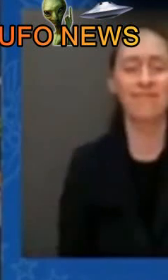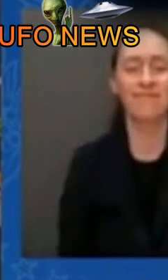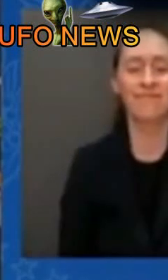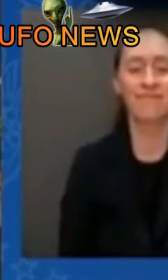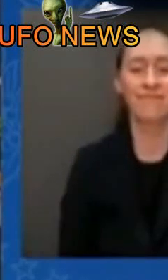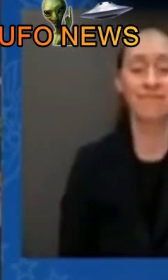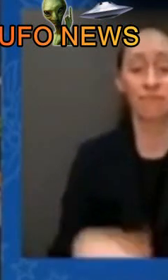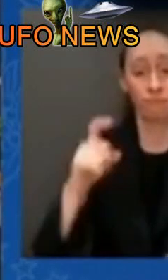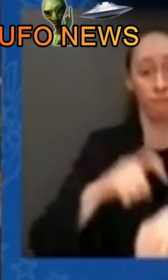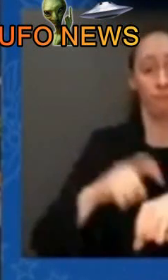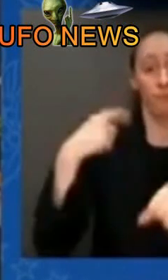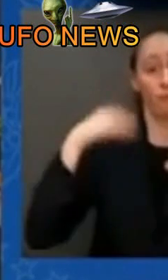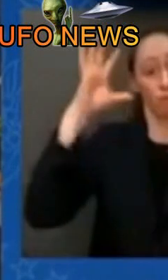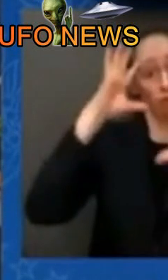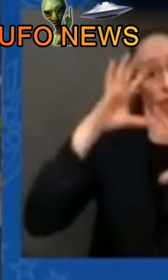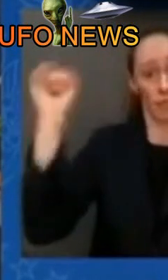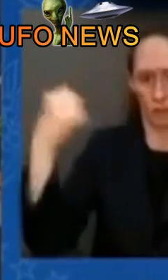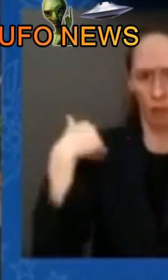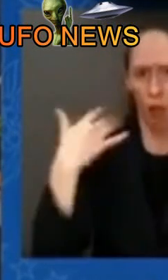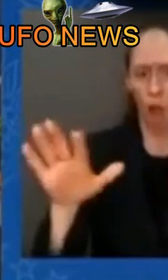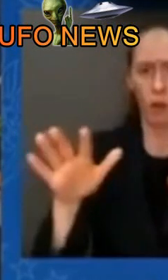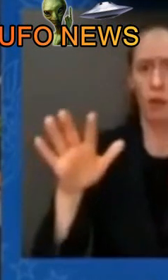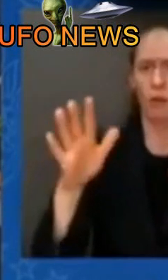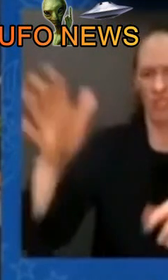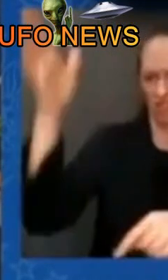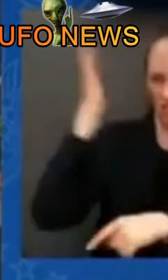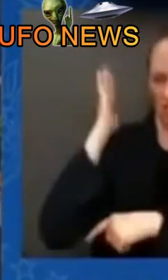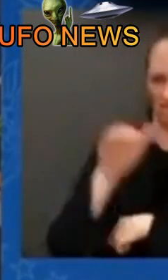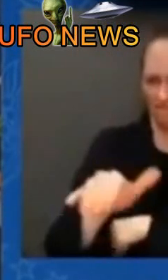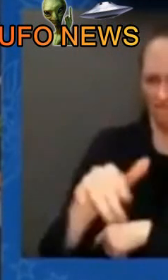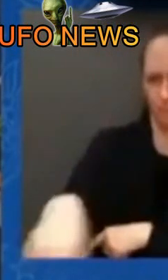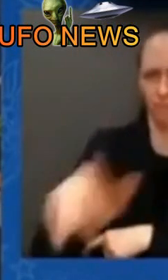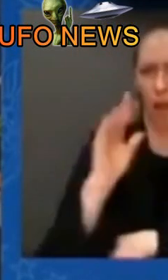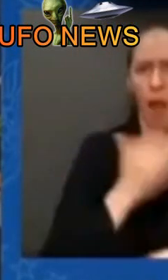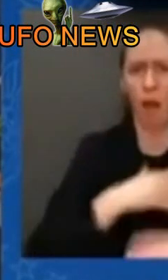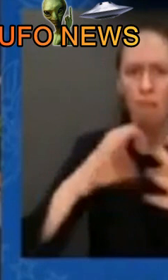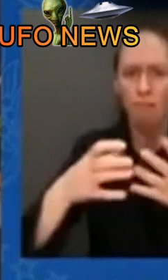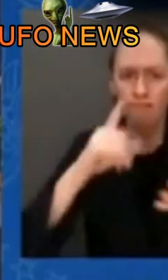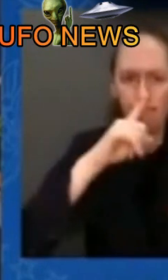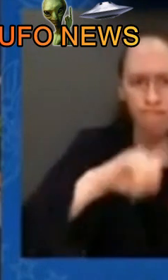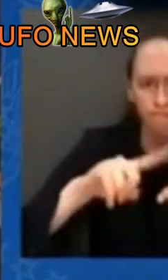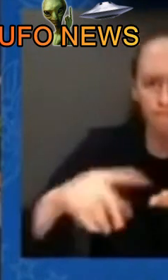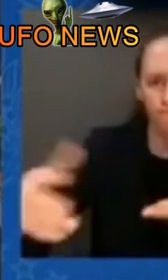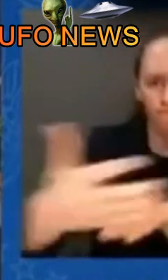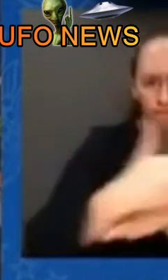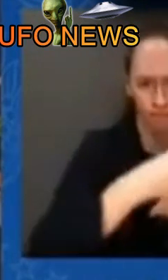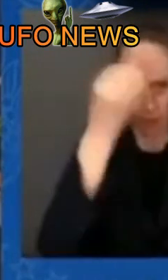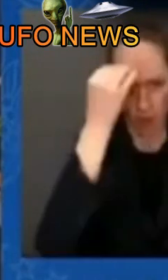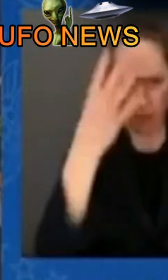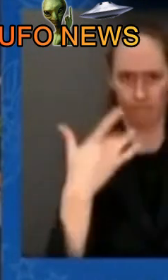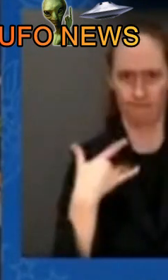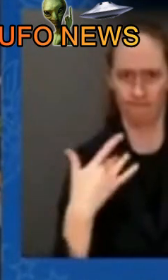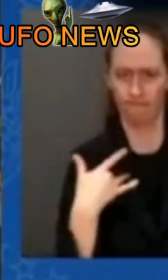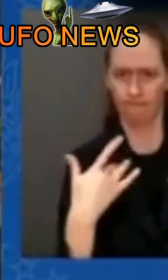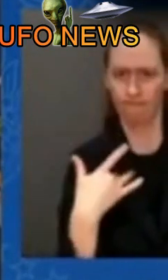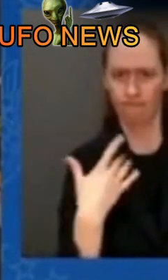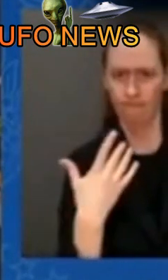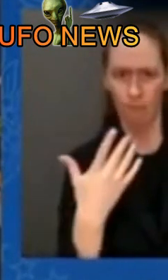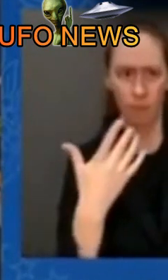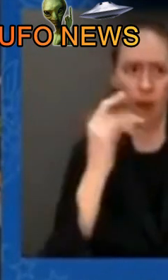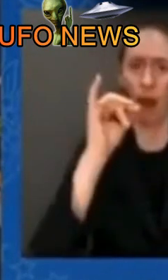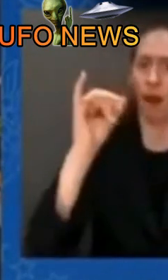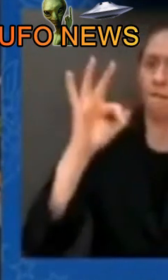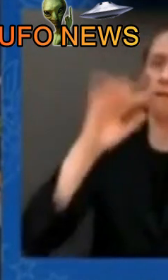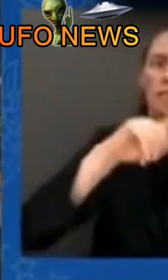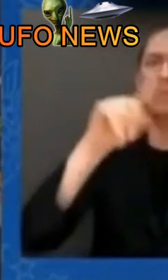aerial objects. We know that a range of entities, including countries, companies, and research organizations, operate objects at